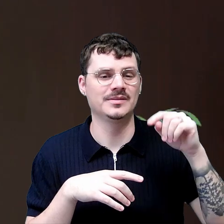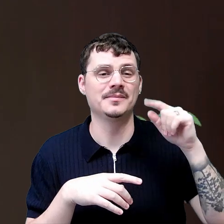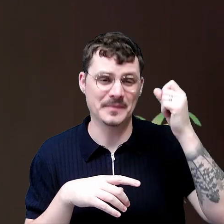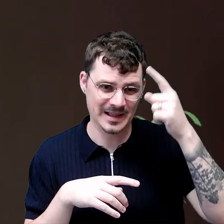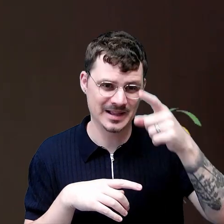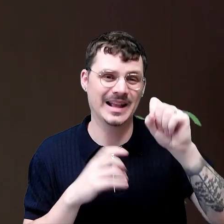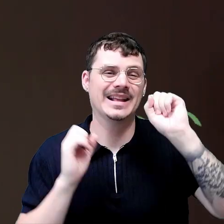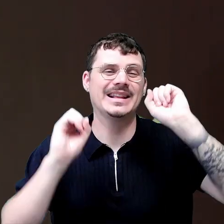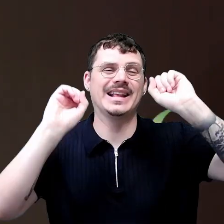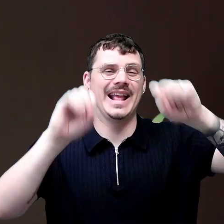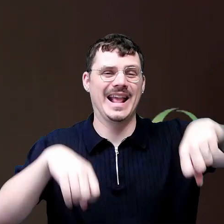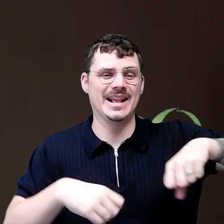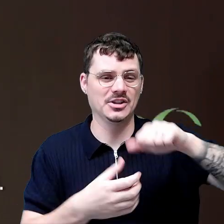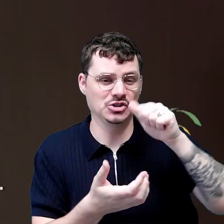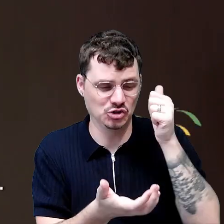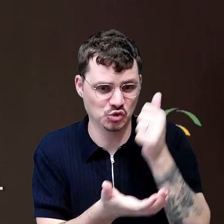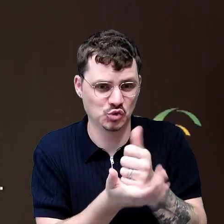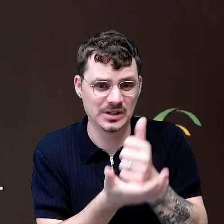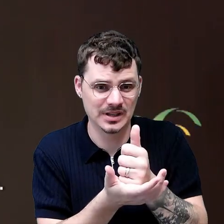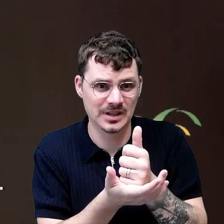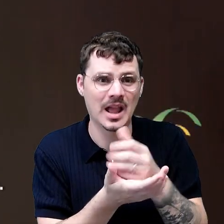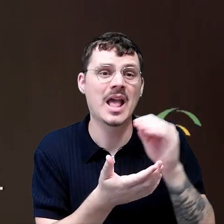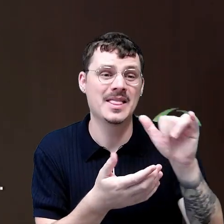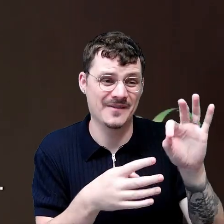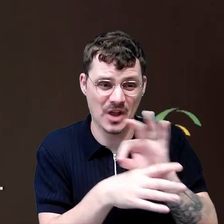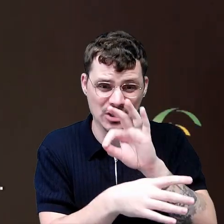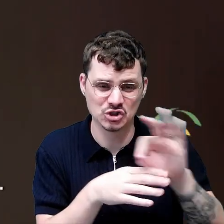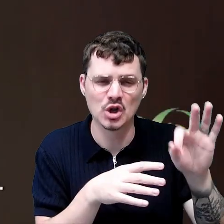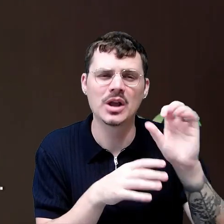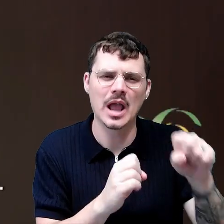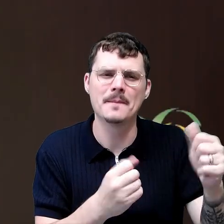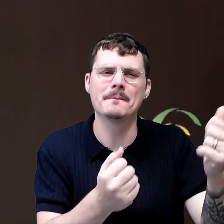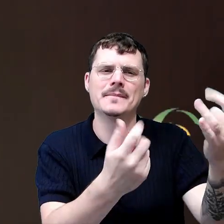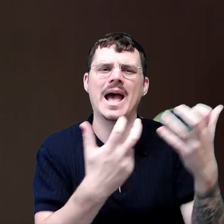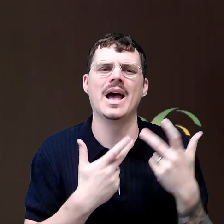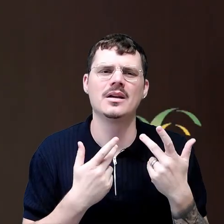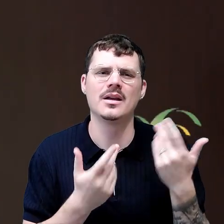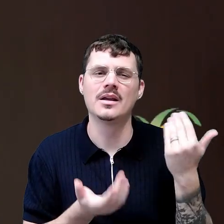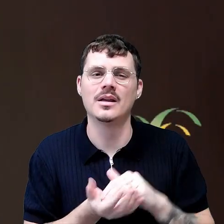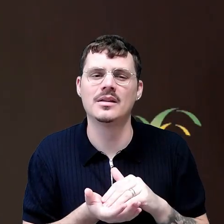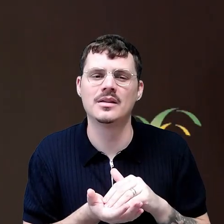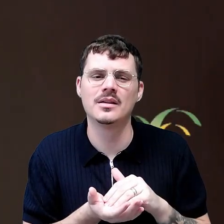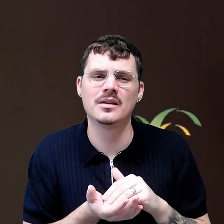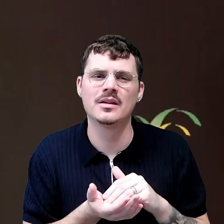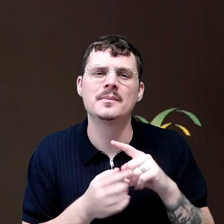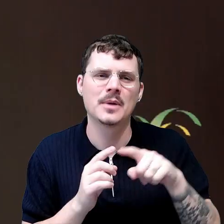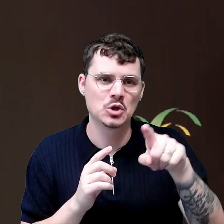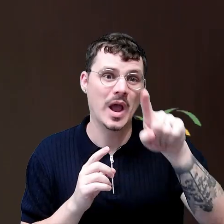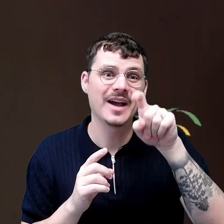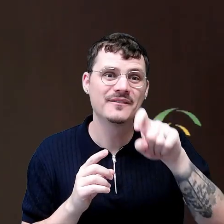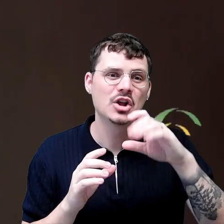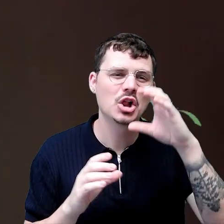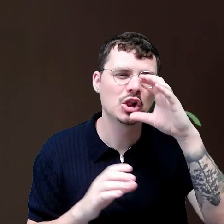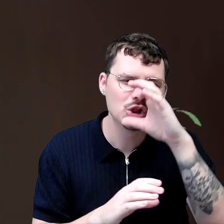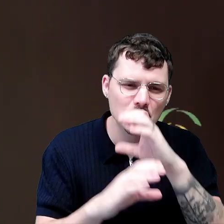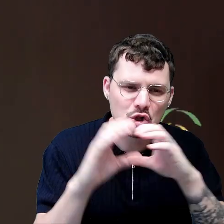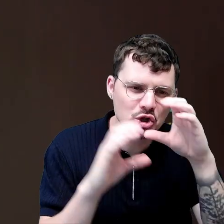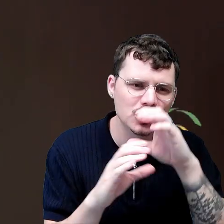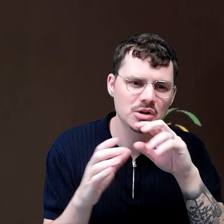that can be treated, and the person can get the function back. But you gotta look.